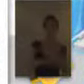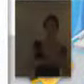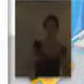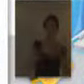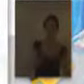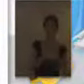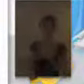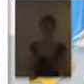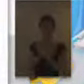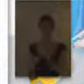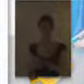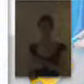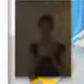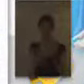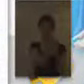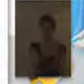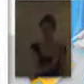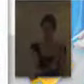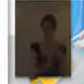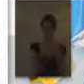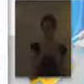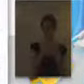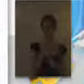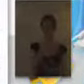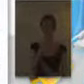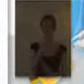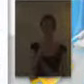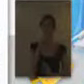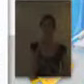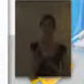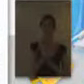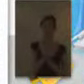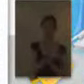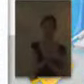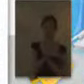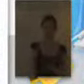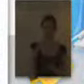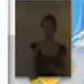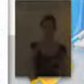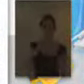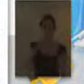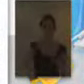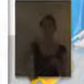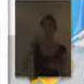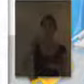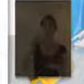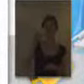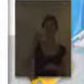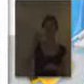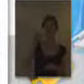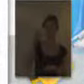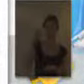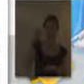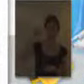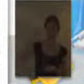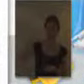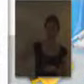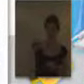the navigation lists or browsing lists, and in this way we define elements such as